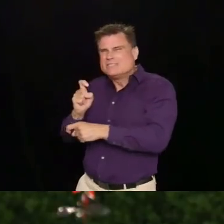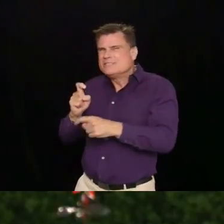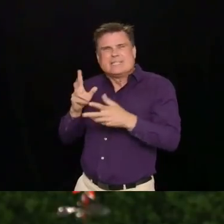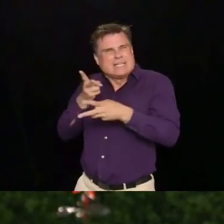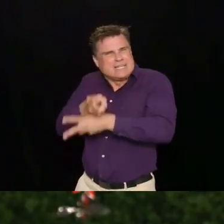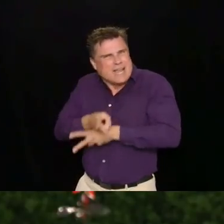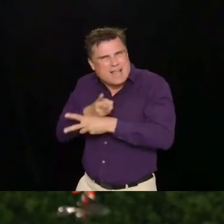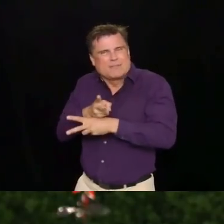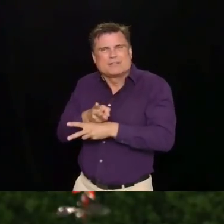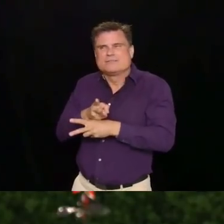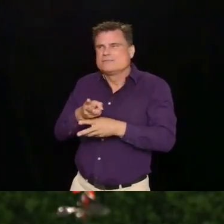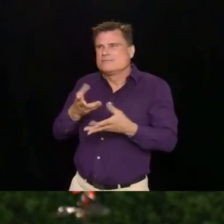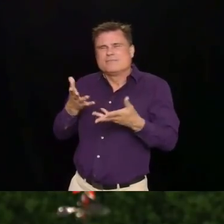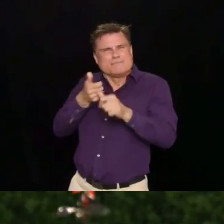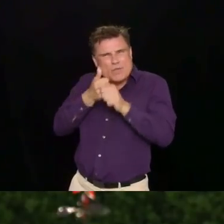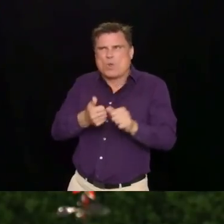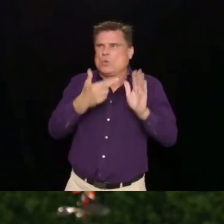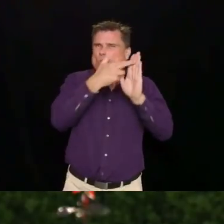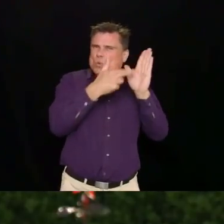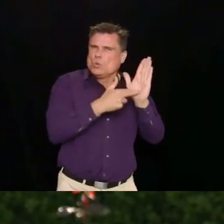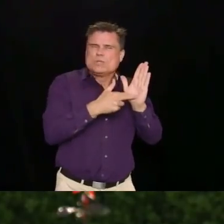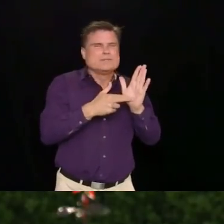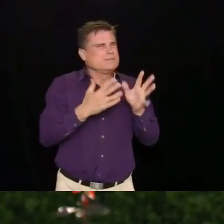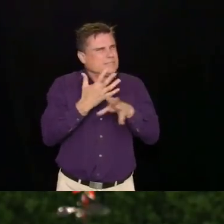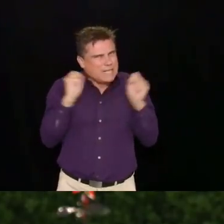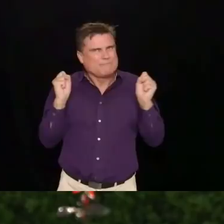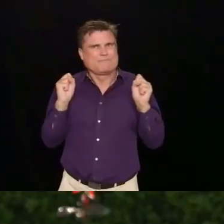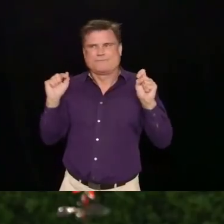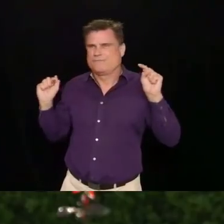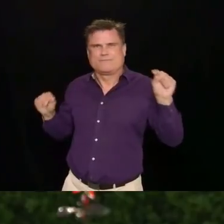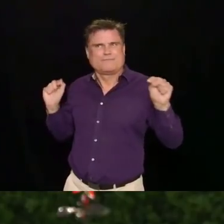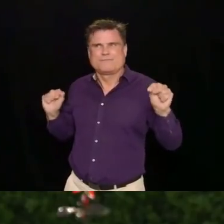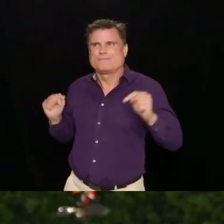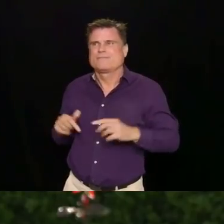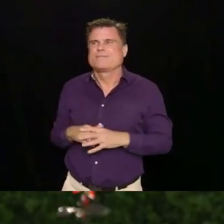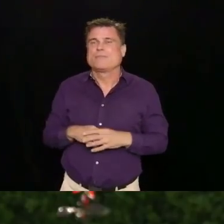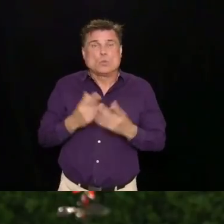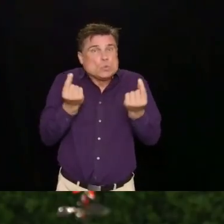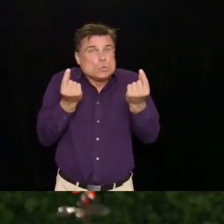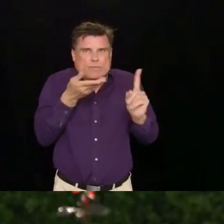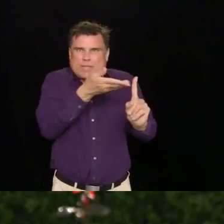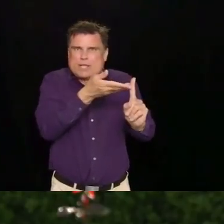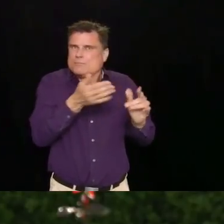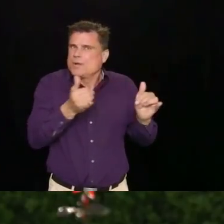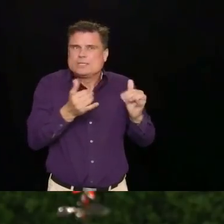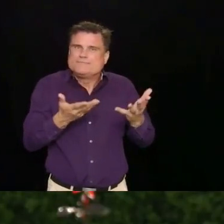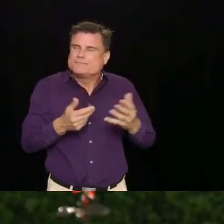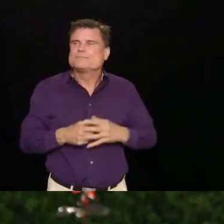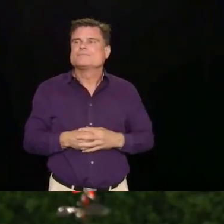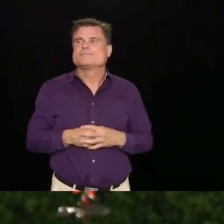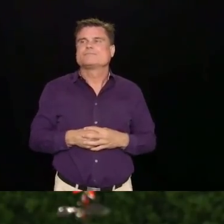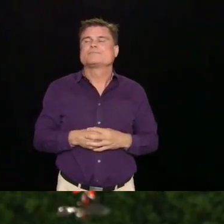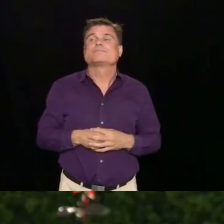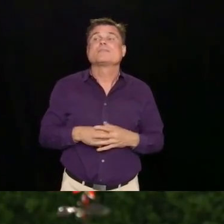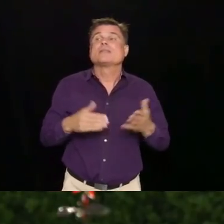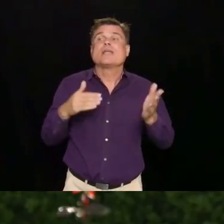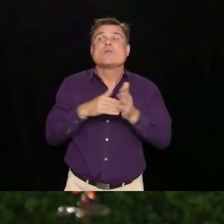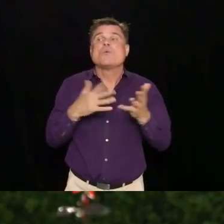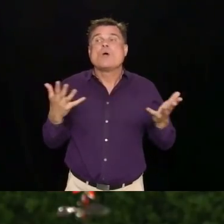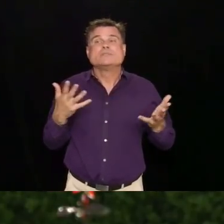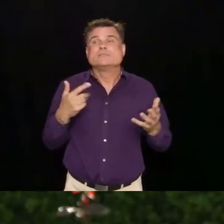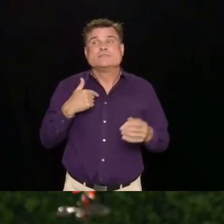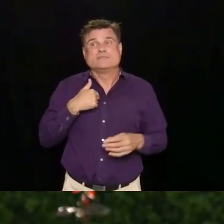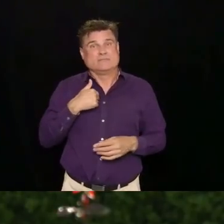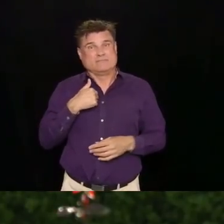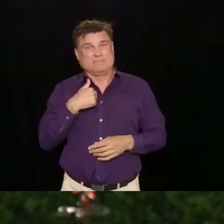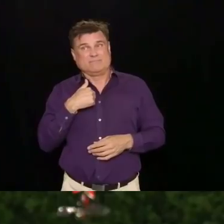And we have to follow that. And again, this isn't to make people's lives less fun.